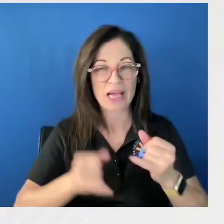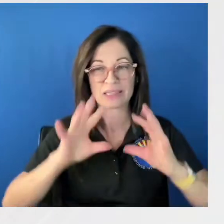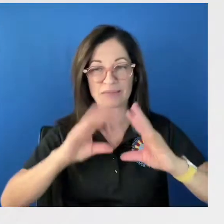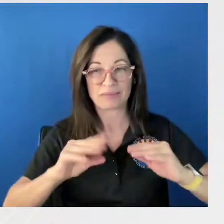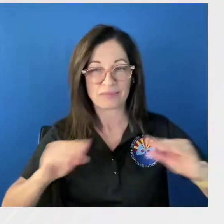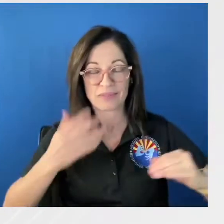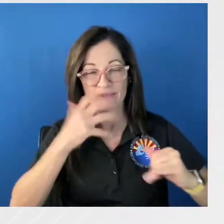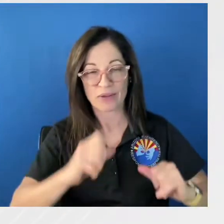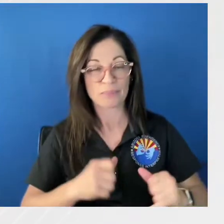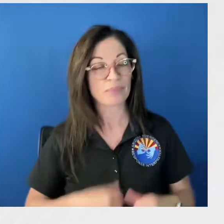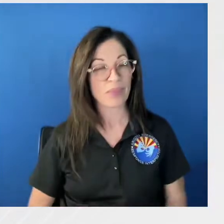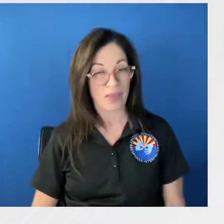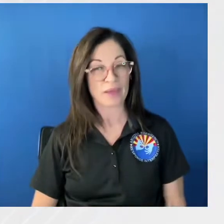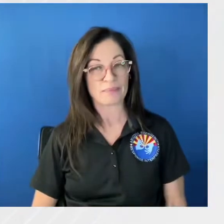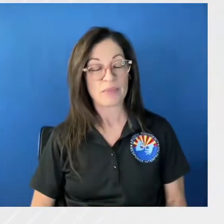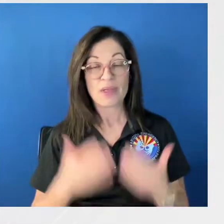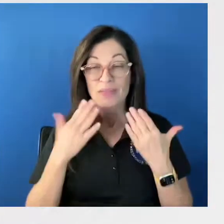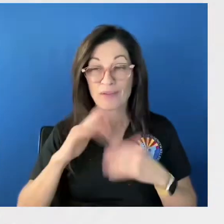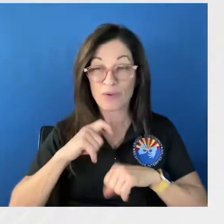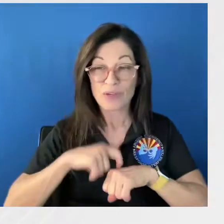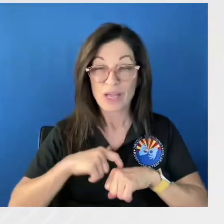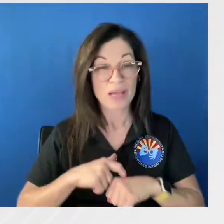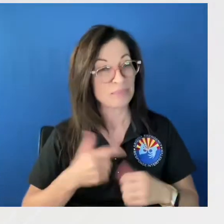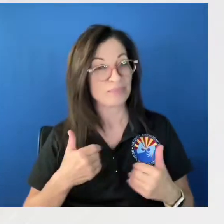welcome any questions at the end.